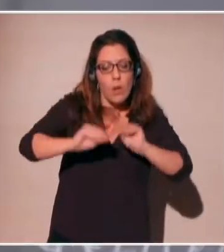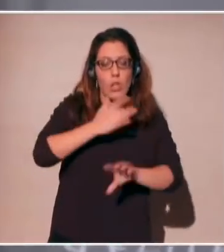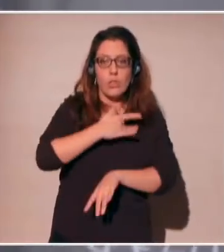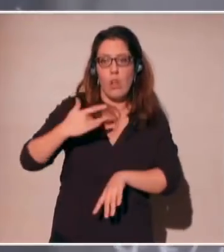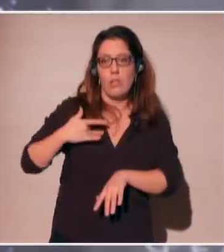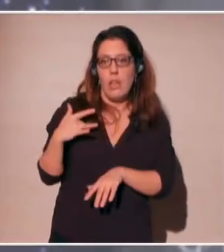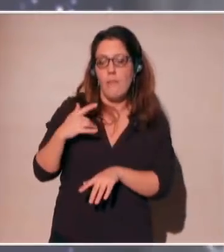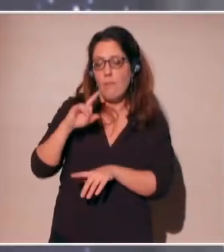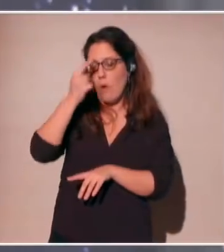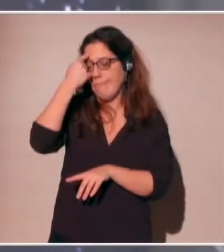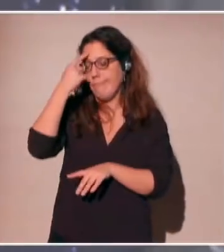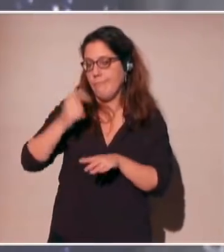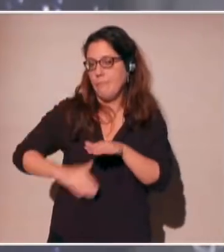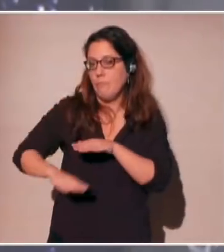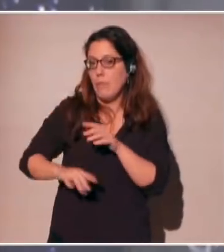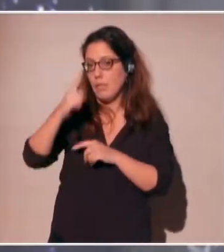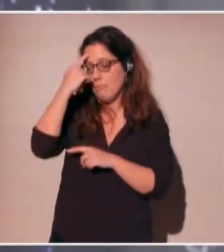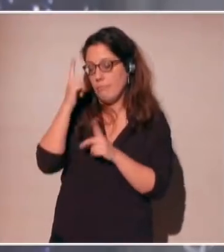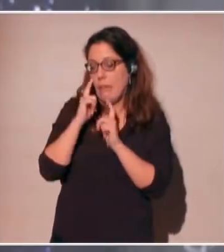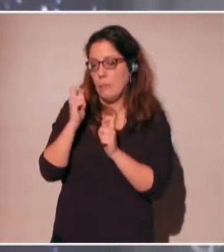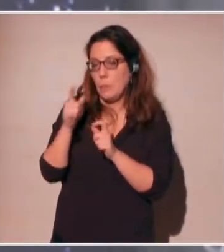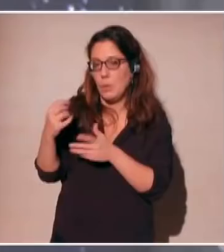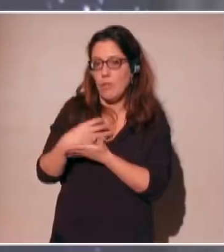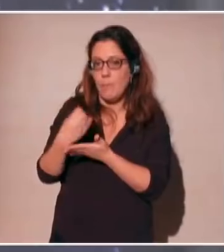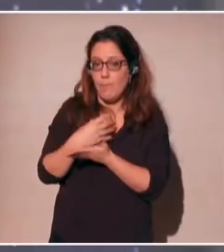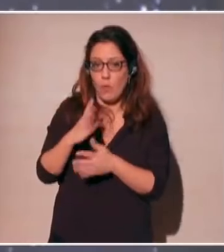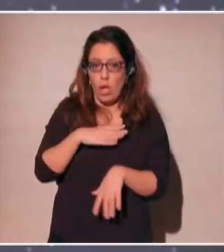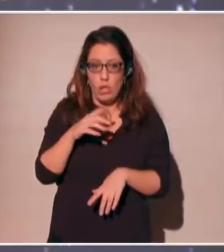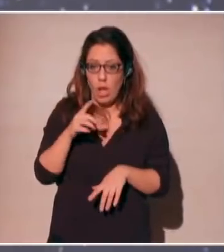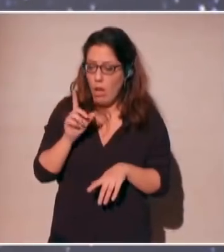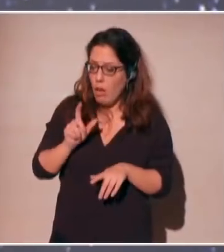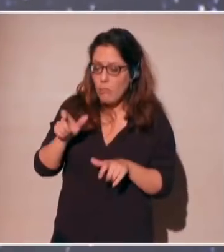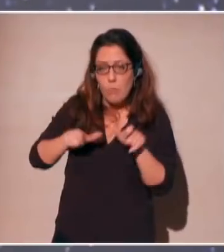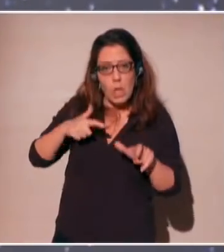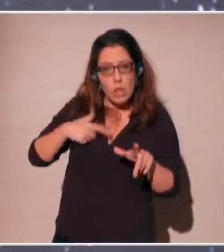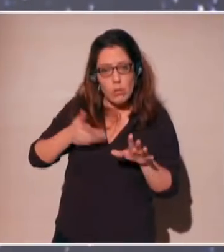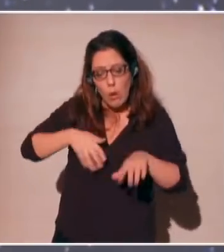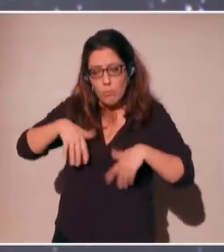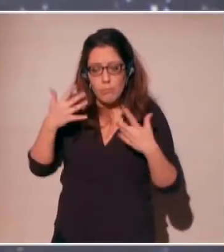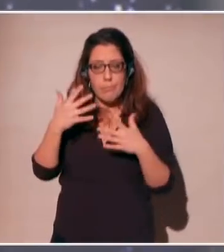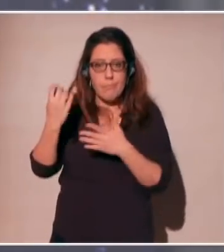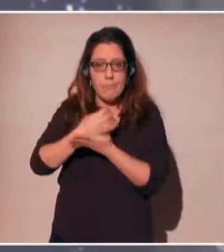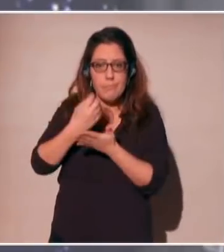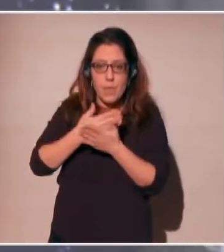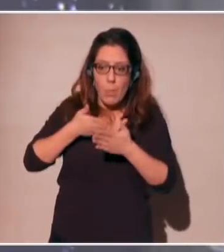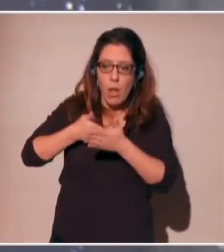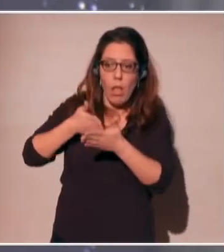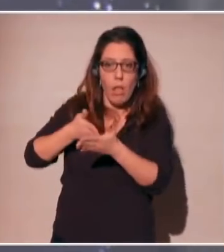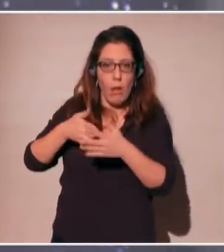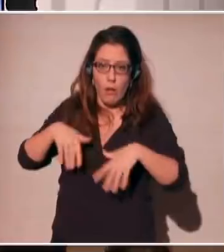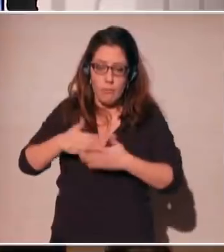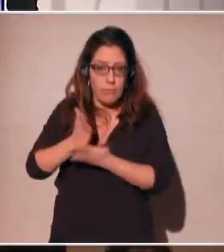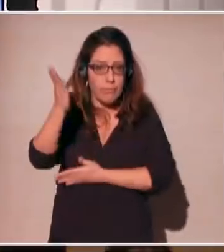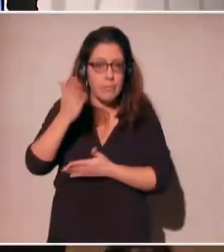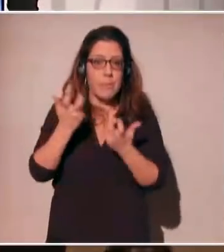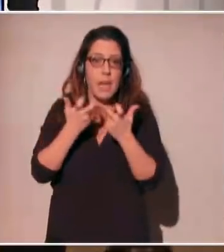risks. For instance, we're learning from the human body how it protects itself from attacks, how the immune system works. And we